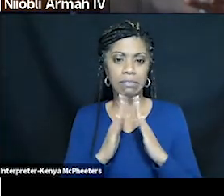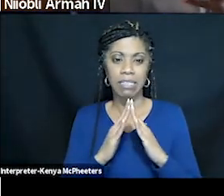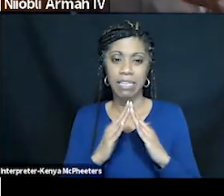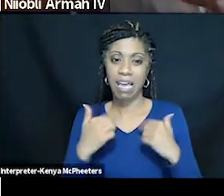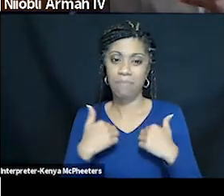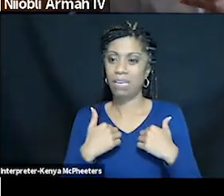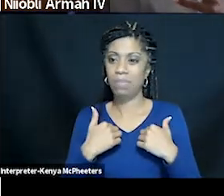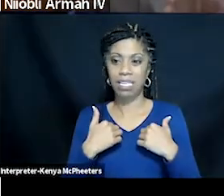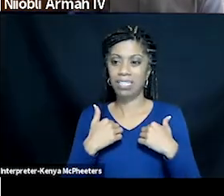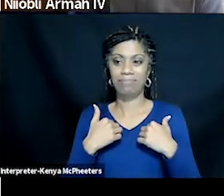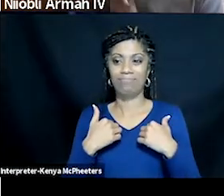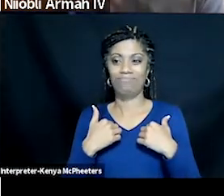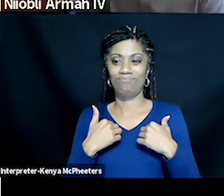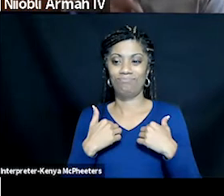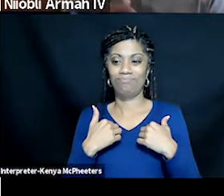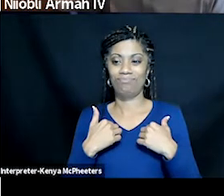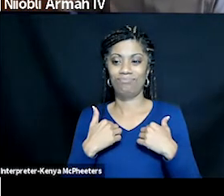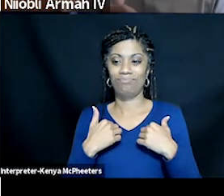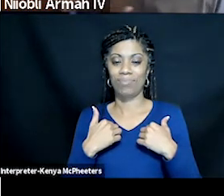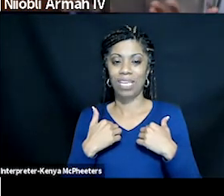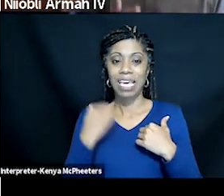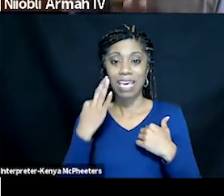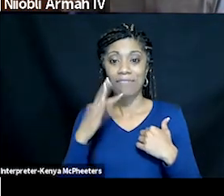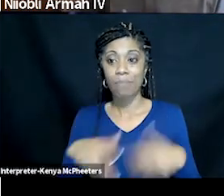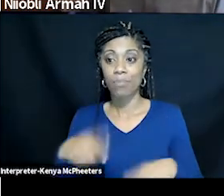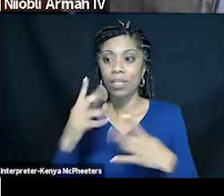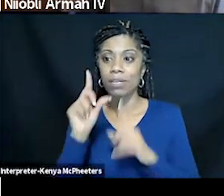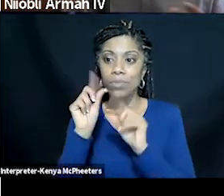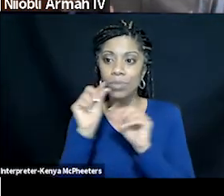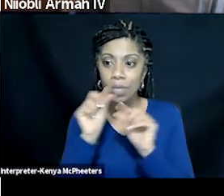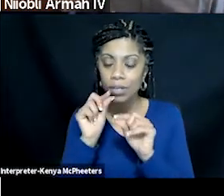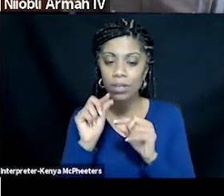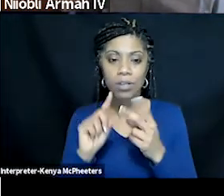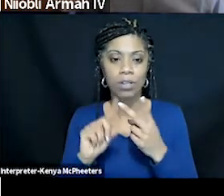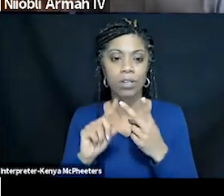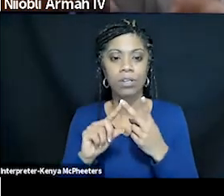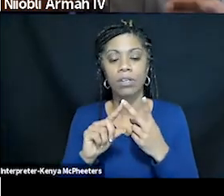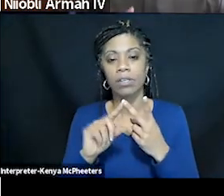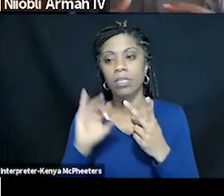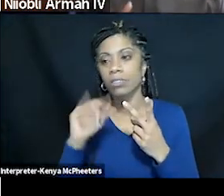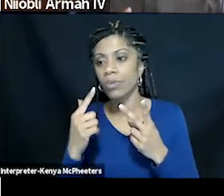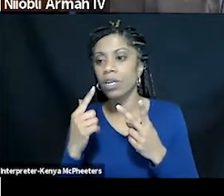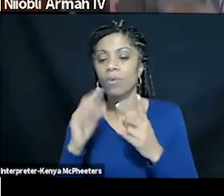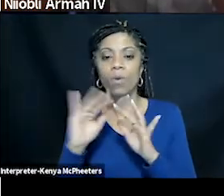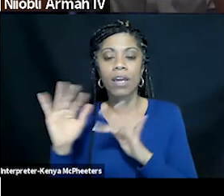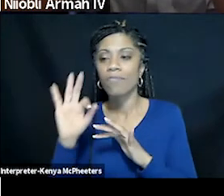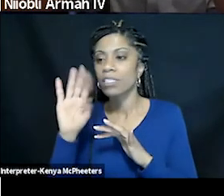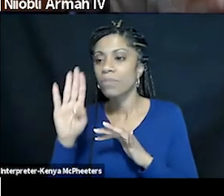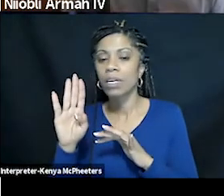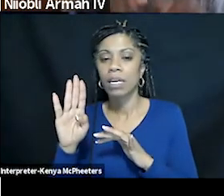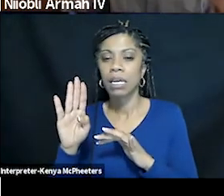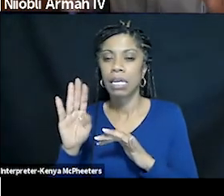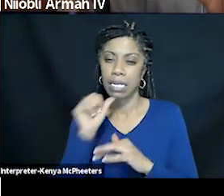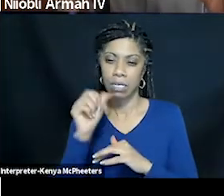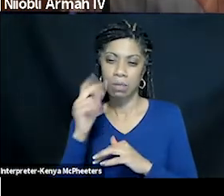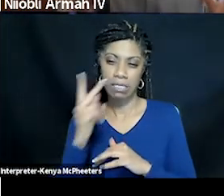team, if I go to your social feed and I don't see the language or the words that identify with me, then I'm never gonna put myself in that in